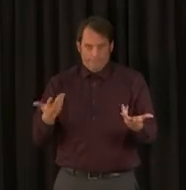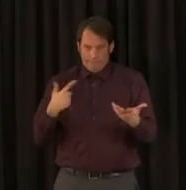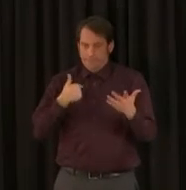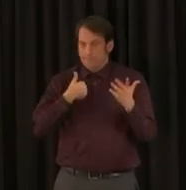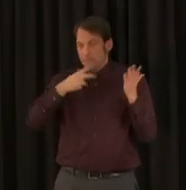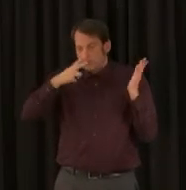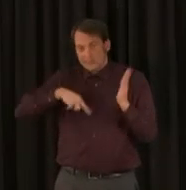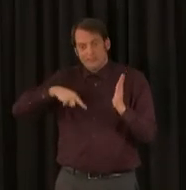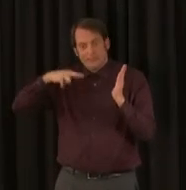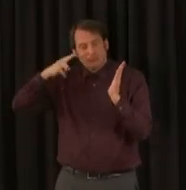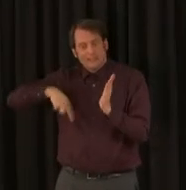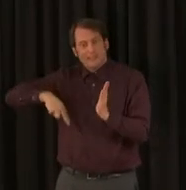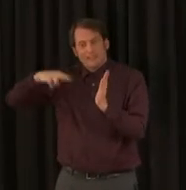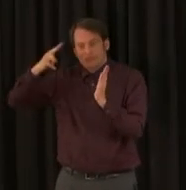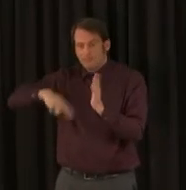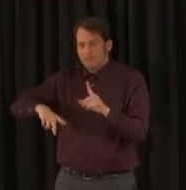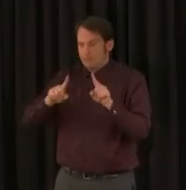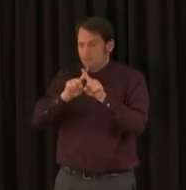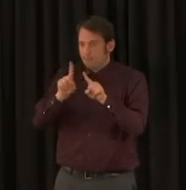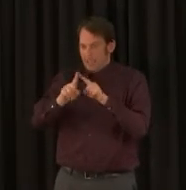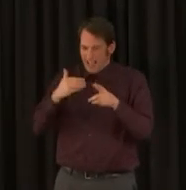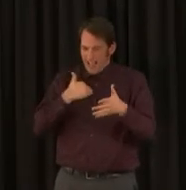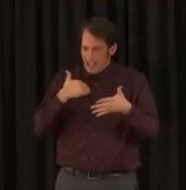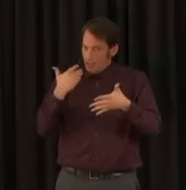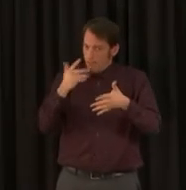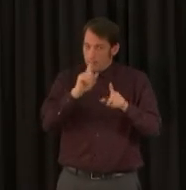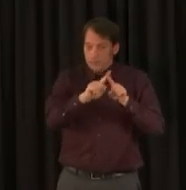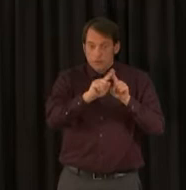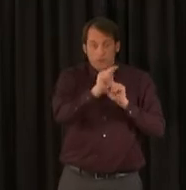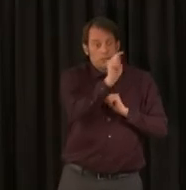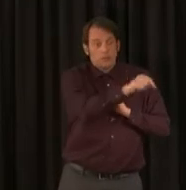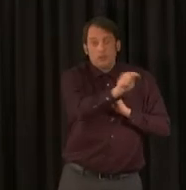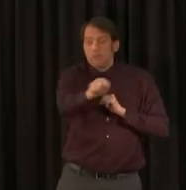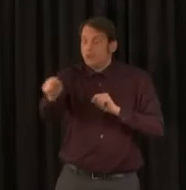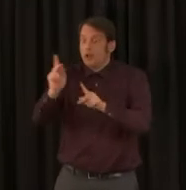read through the different requirements and,